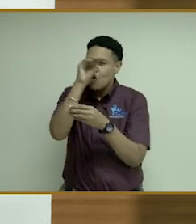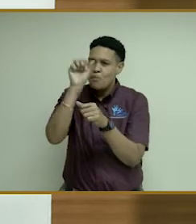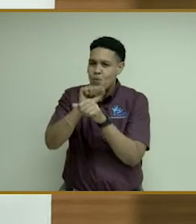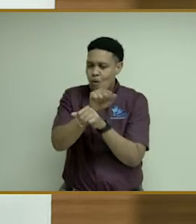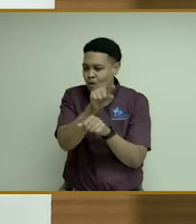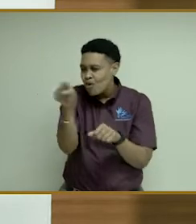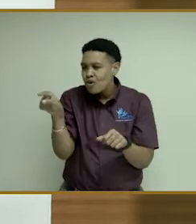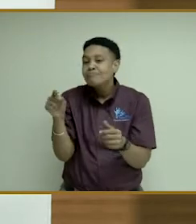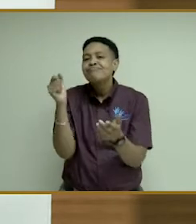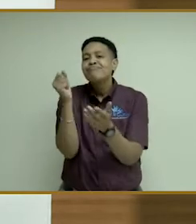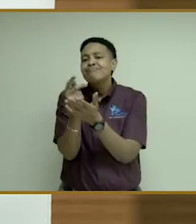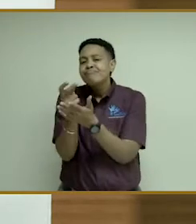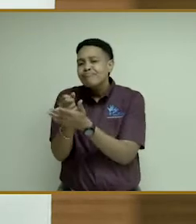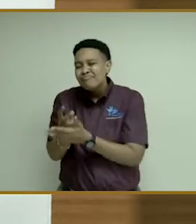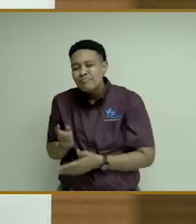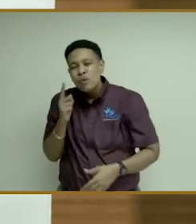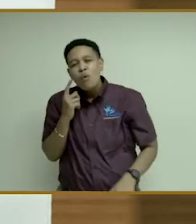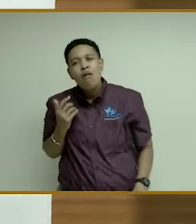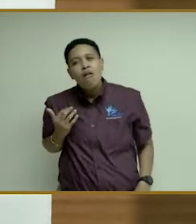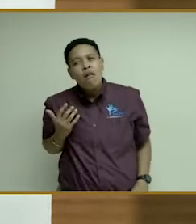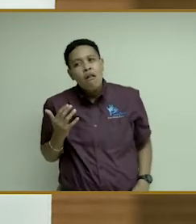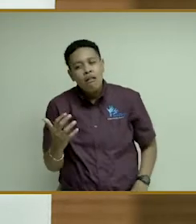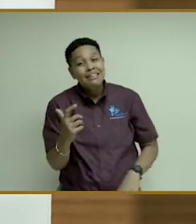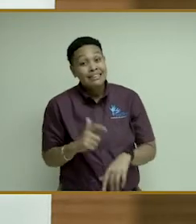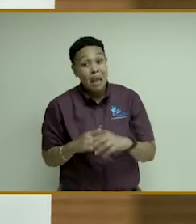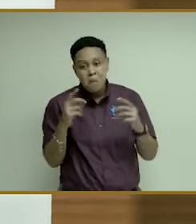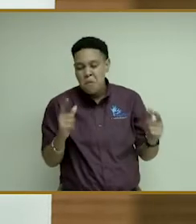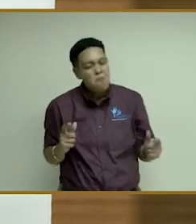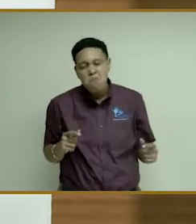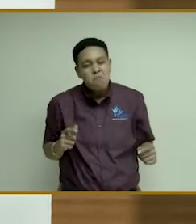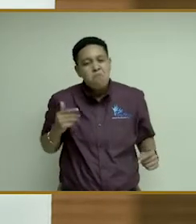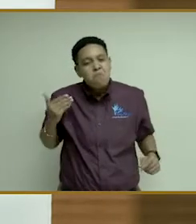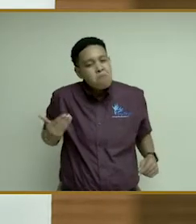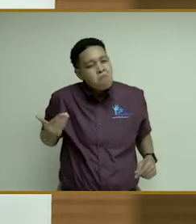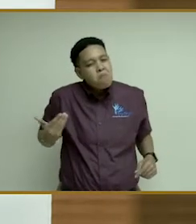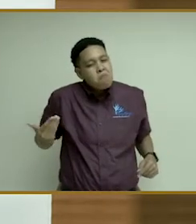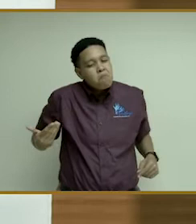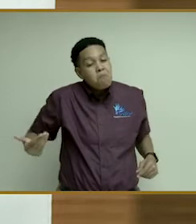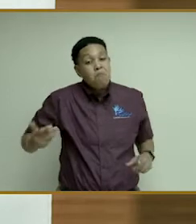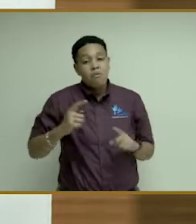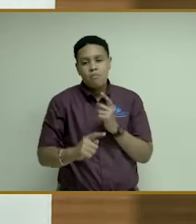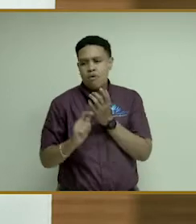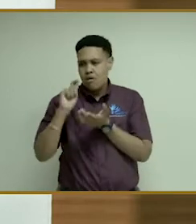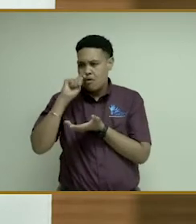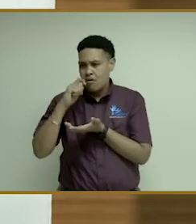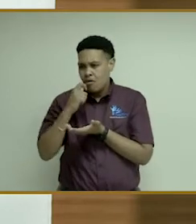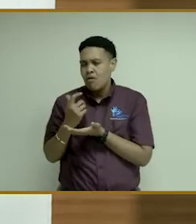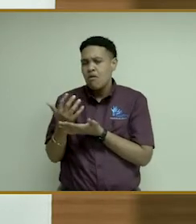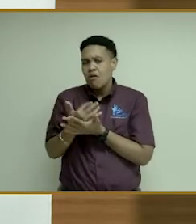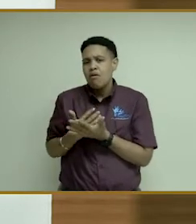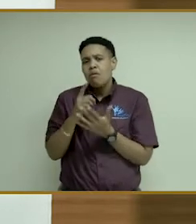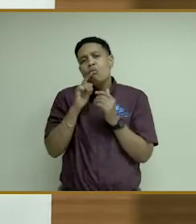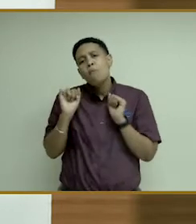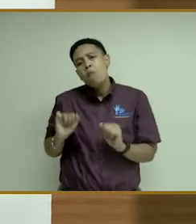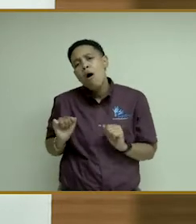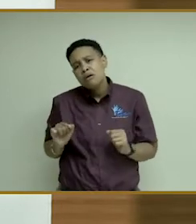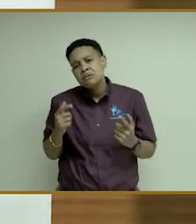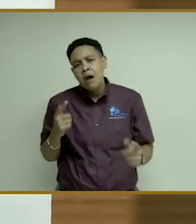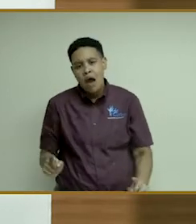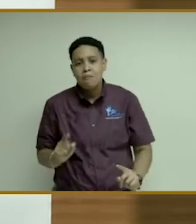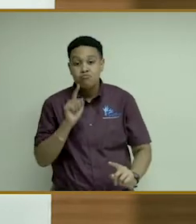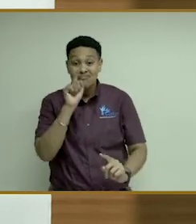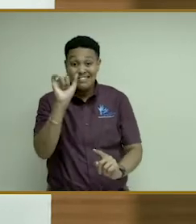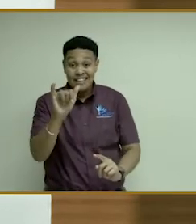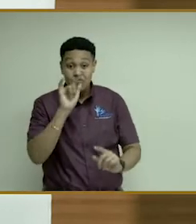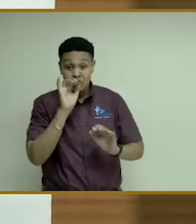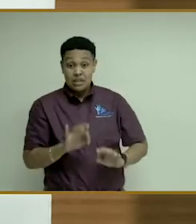Accreditation will take some time, but even if it's just for collecting of samples, that is going to be very possible. So that's going to be a very